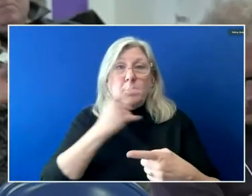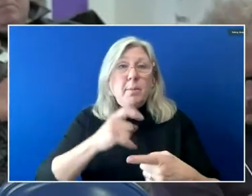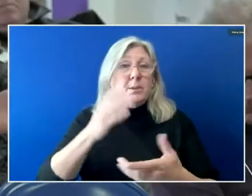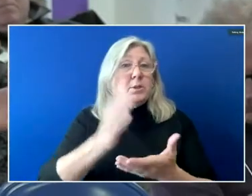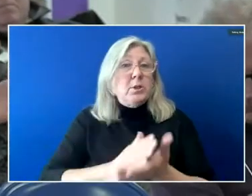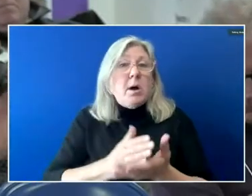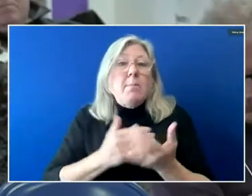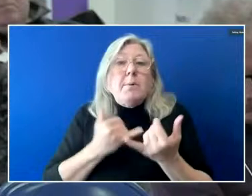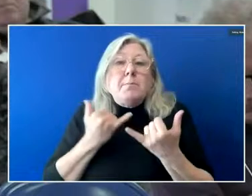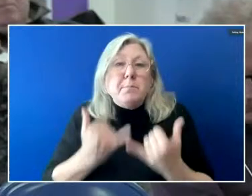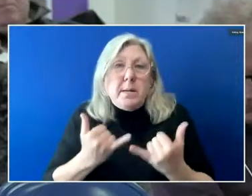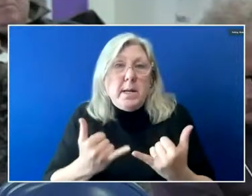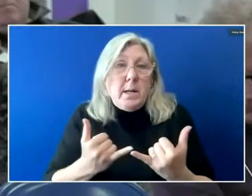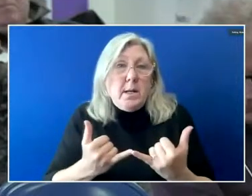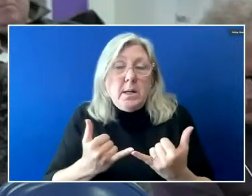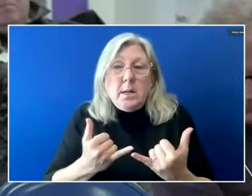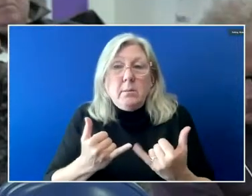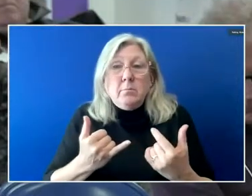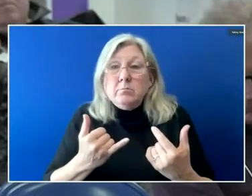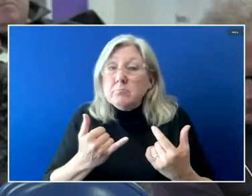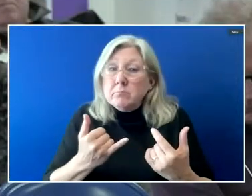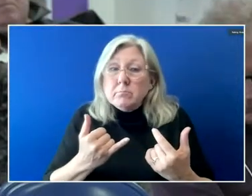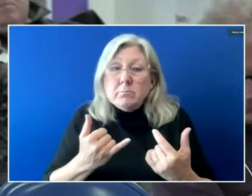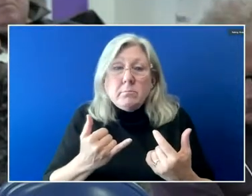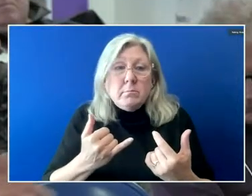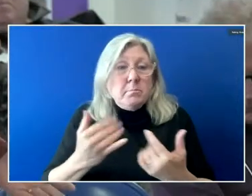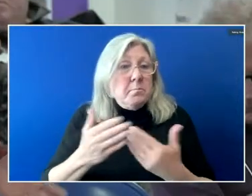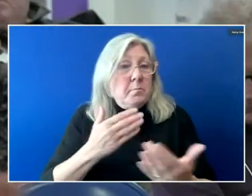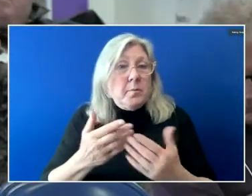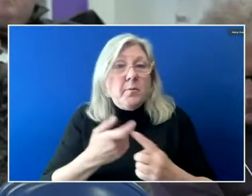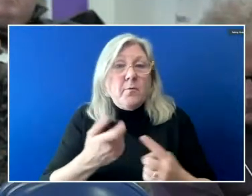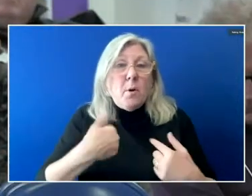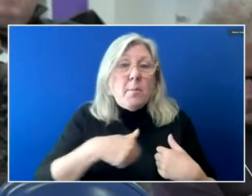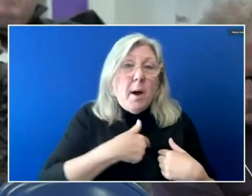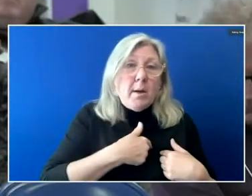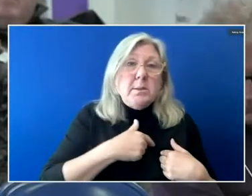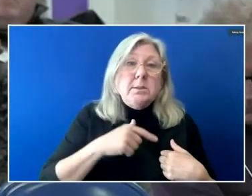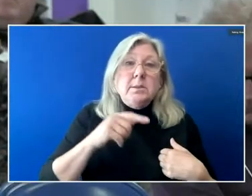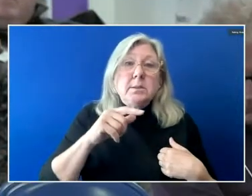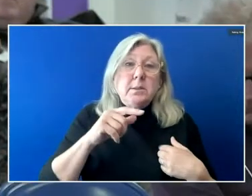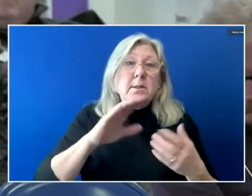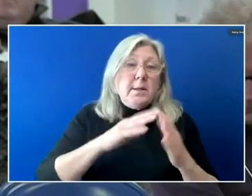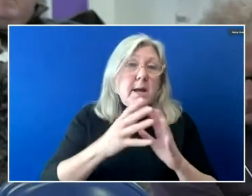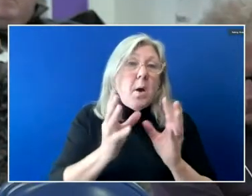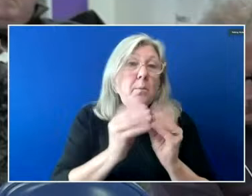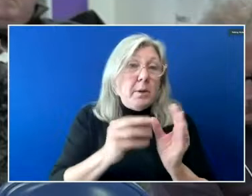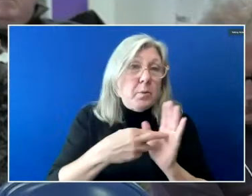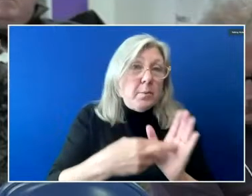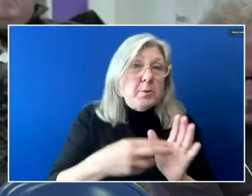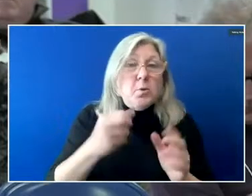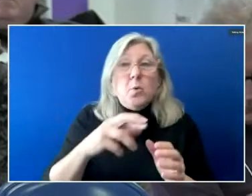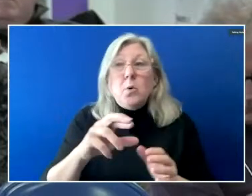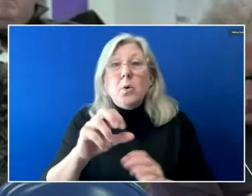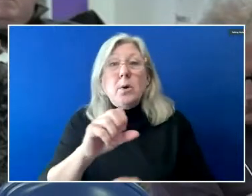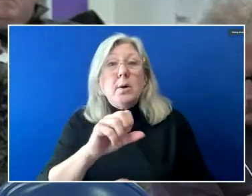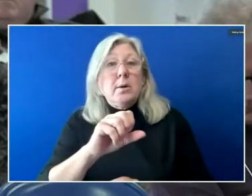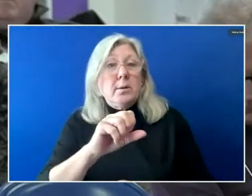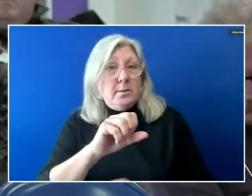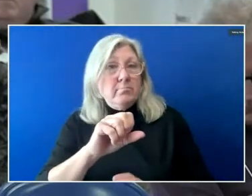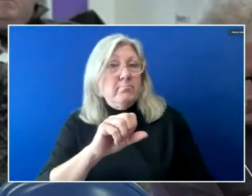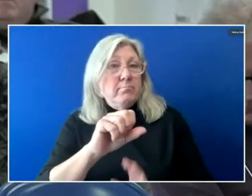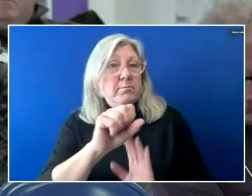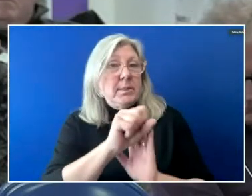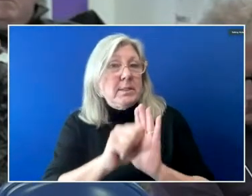it's us as town meeting Representatives or state legislator in the room or representative ballant we all have an